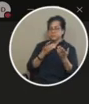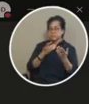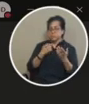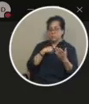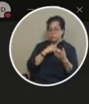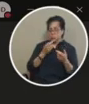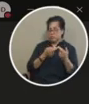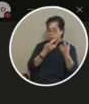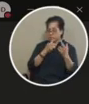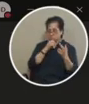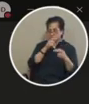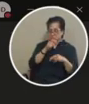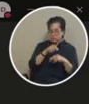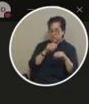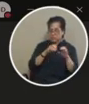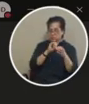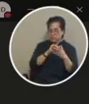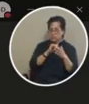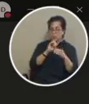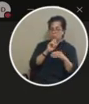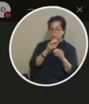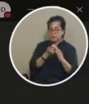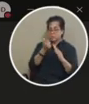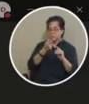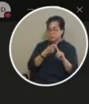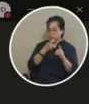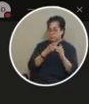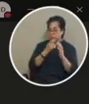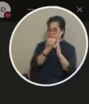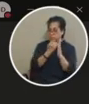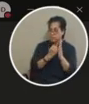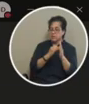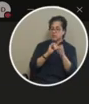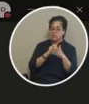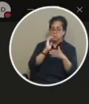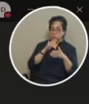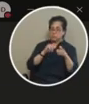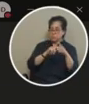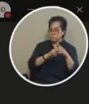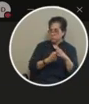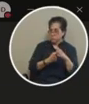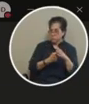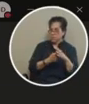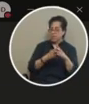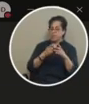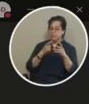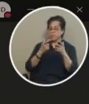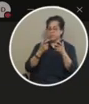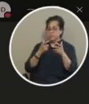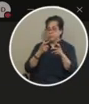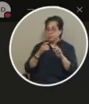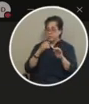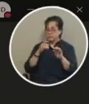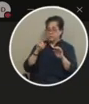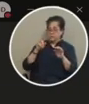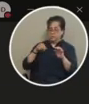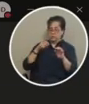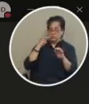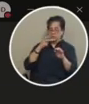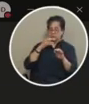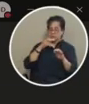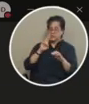be deleted from the programs themselves. But that's the process that we're going to start, that we've been already undertaking, and you should be seeing